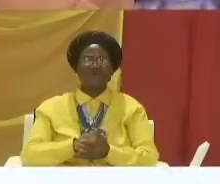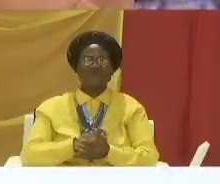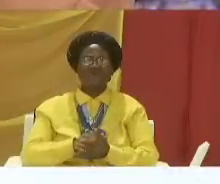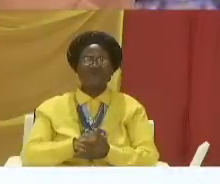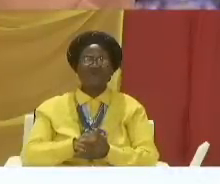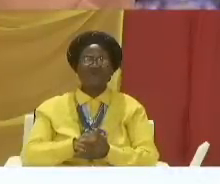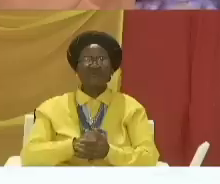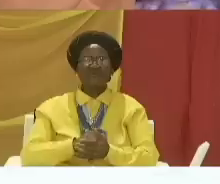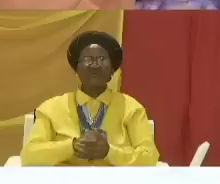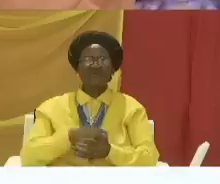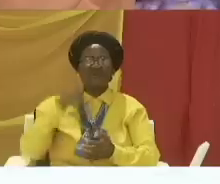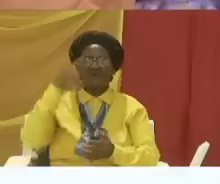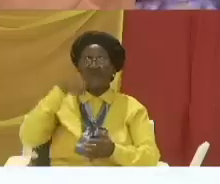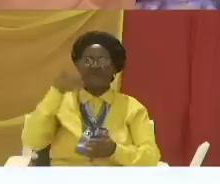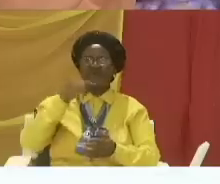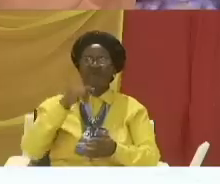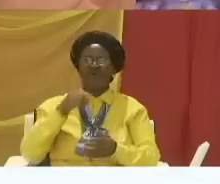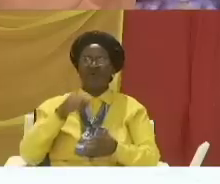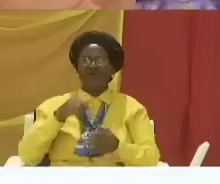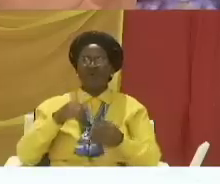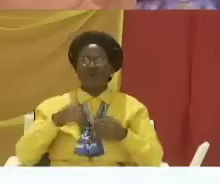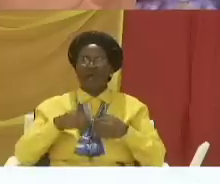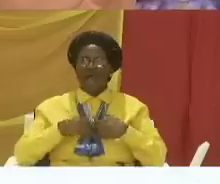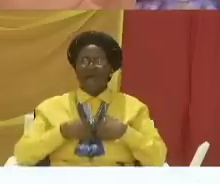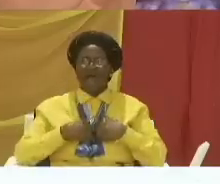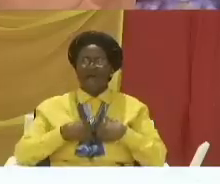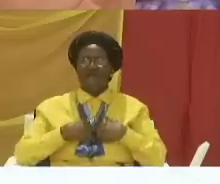who have lost their potency,